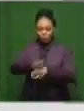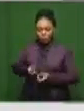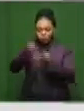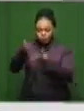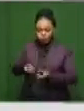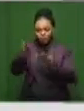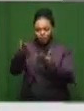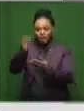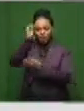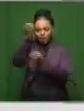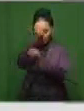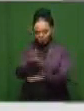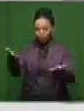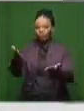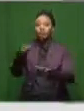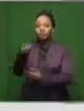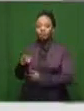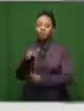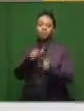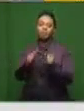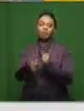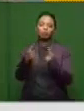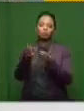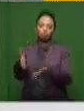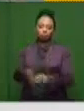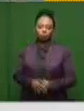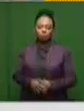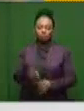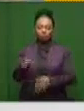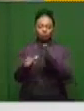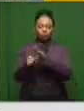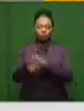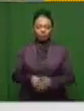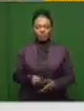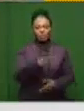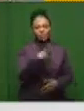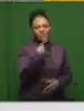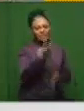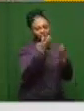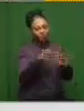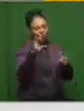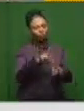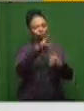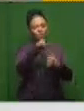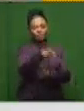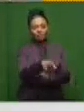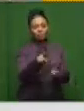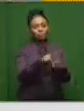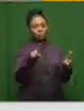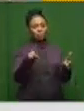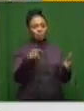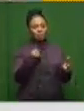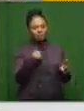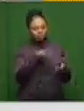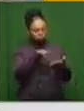there the better. I just want to quiz you on this though because you talk about it is the freedom of choice. However, and I have read a couple of articles